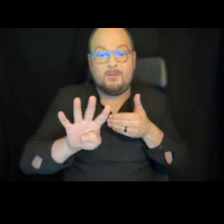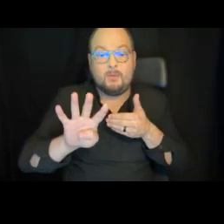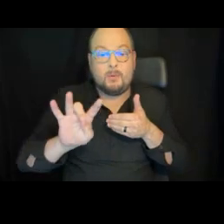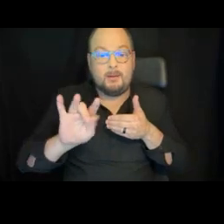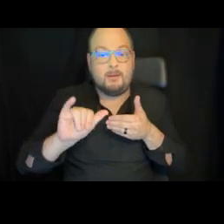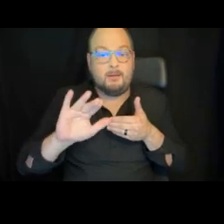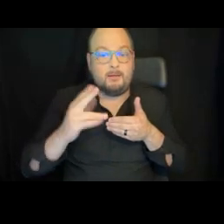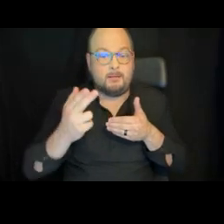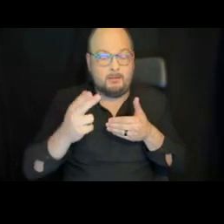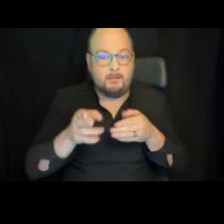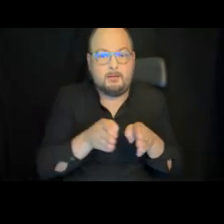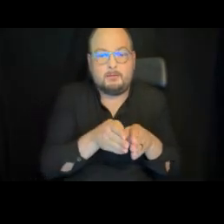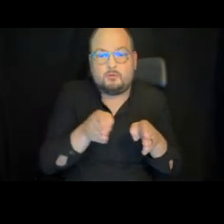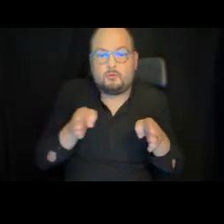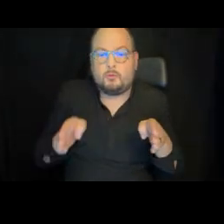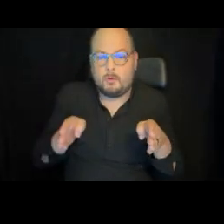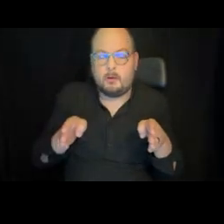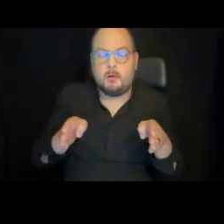inches wide.